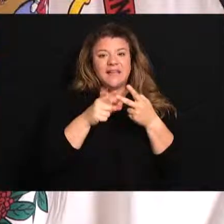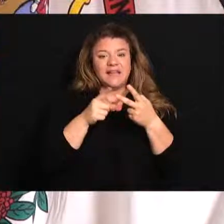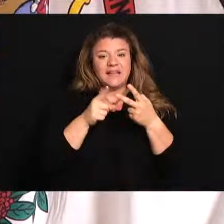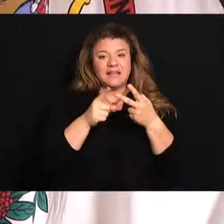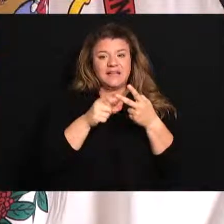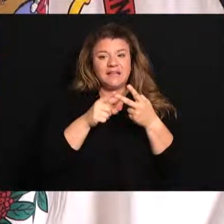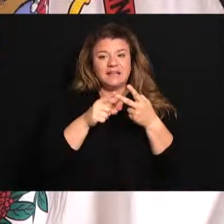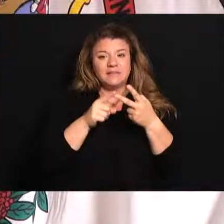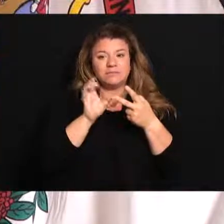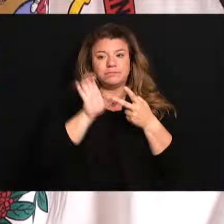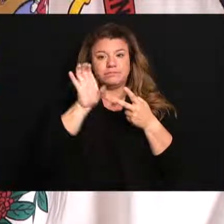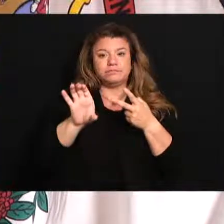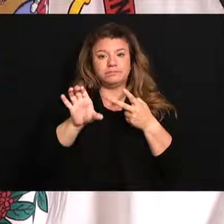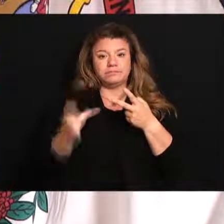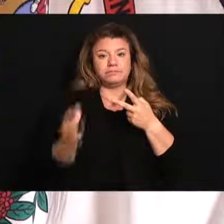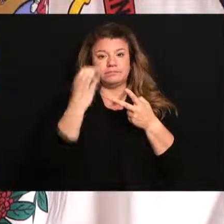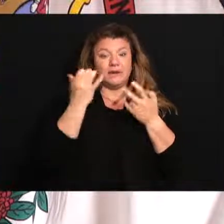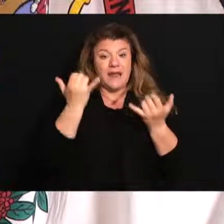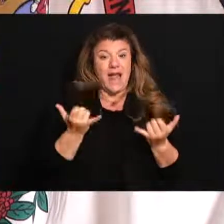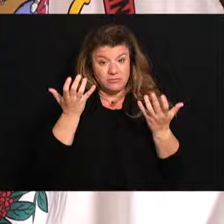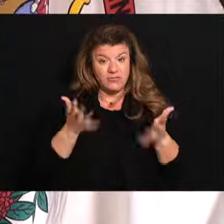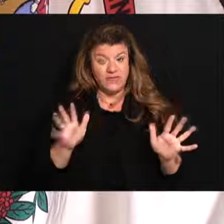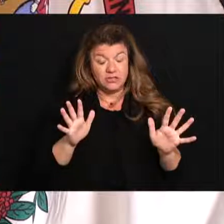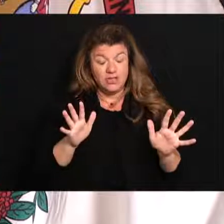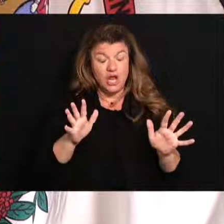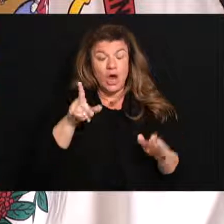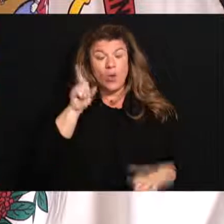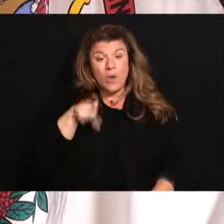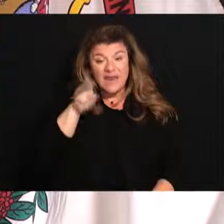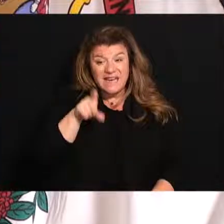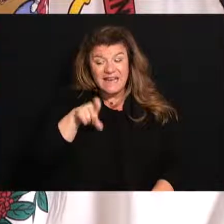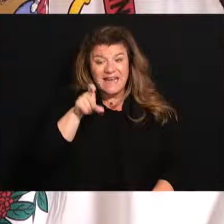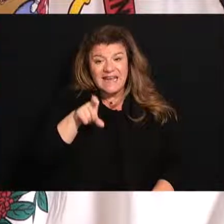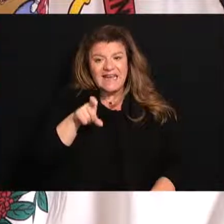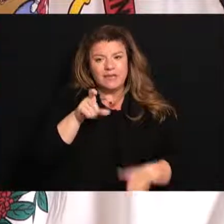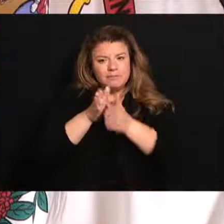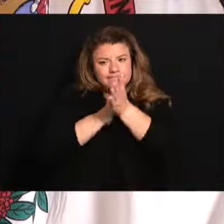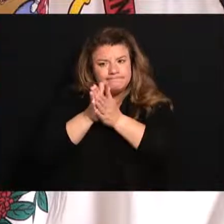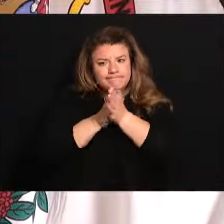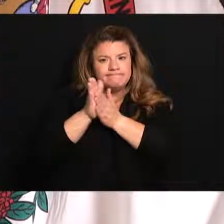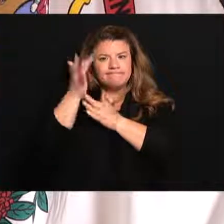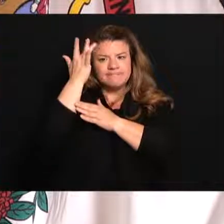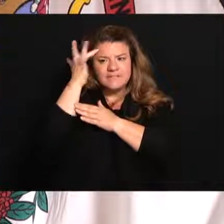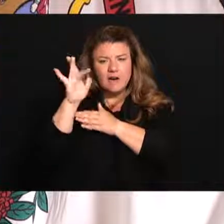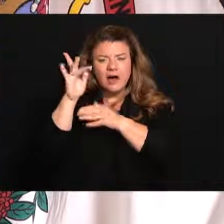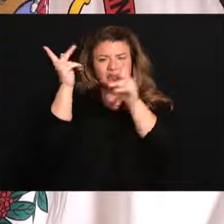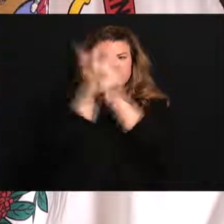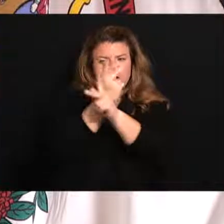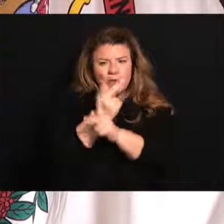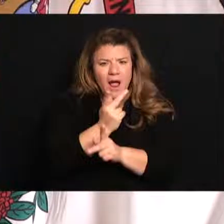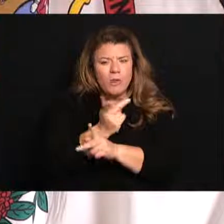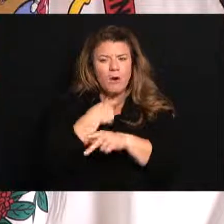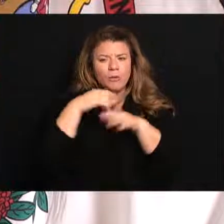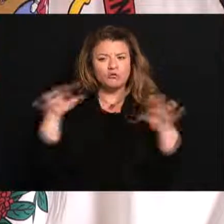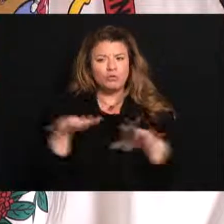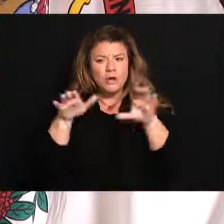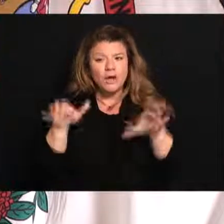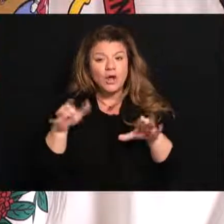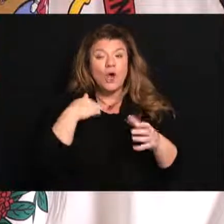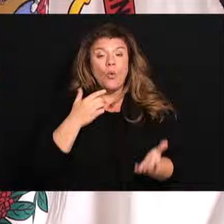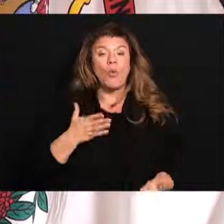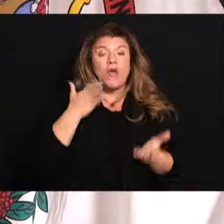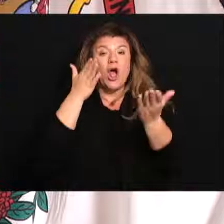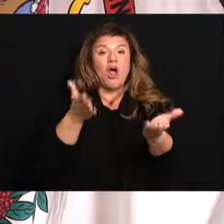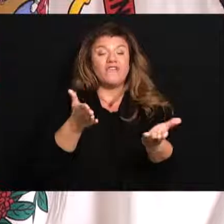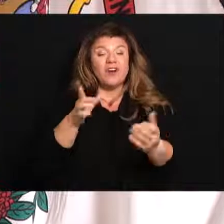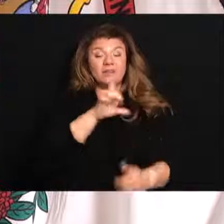that has come in now. We need to be prudent and smart in what we're doing. We just offered up,